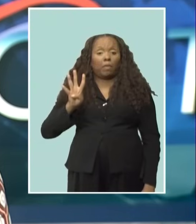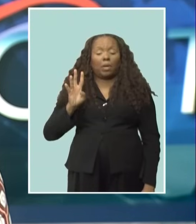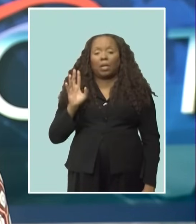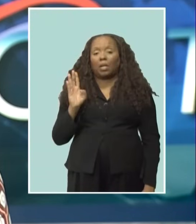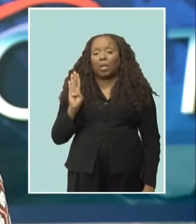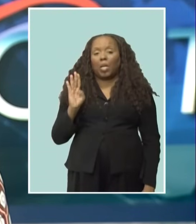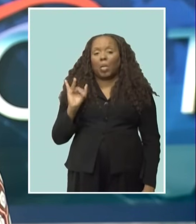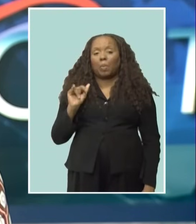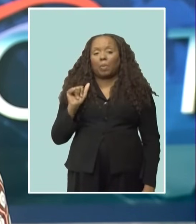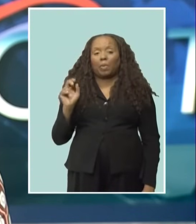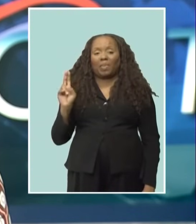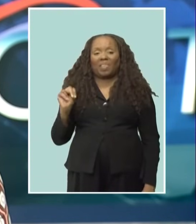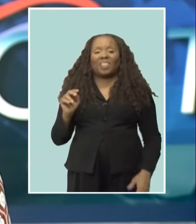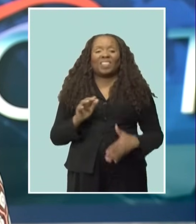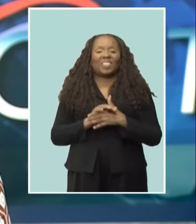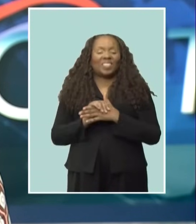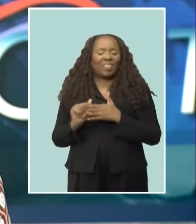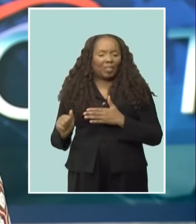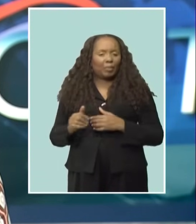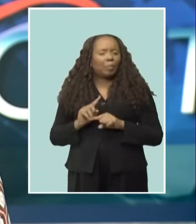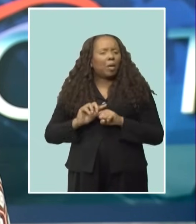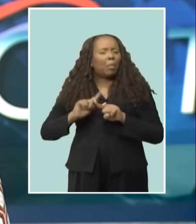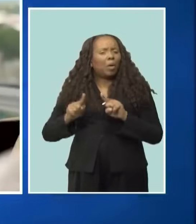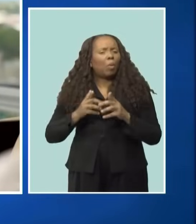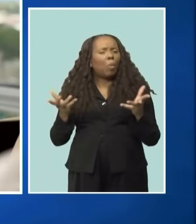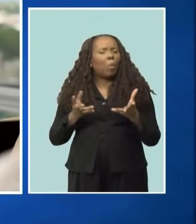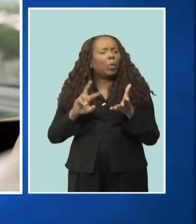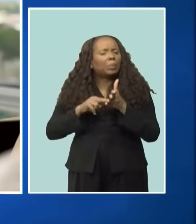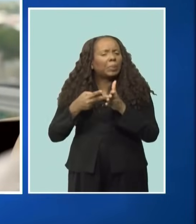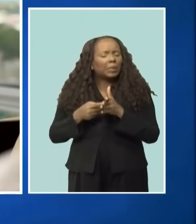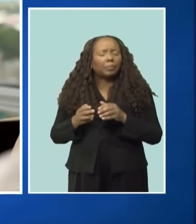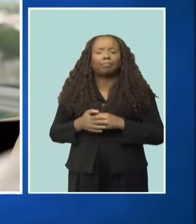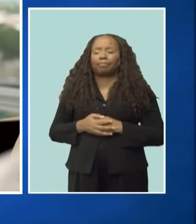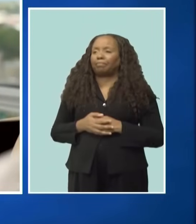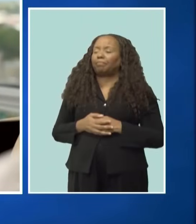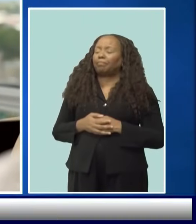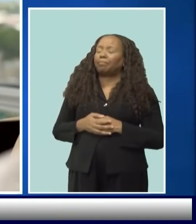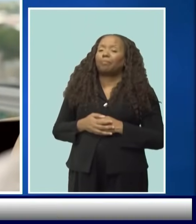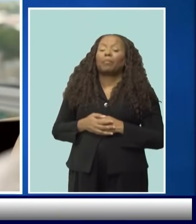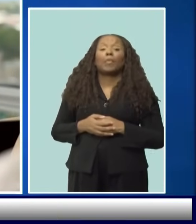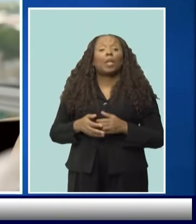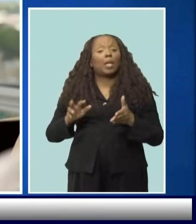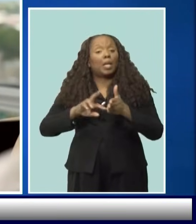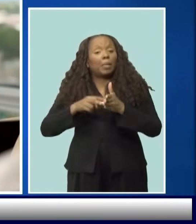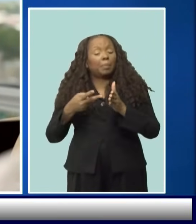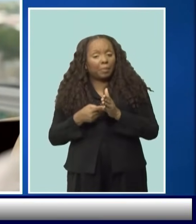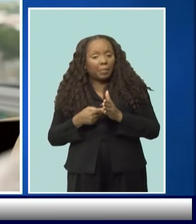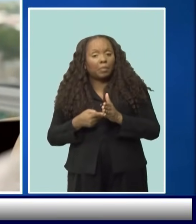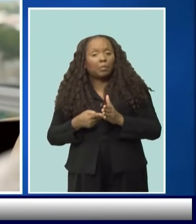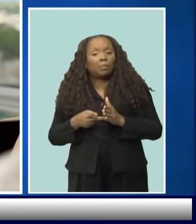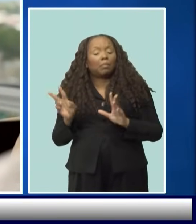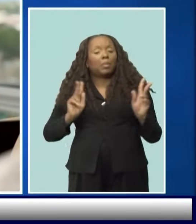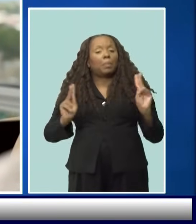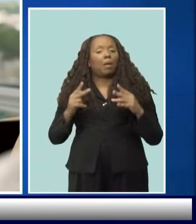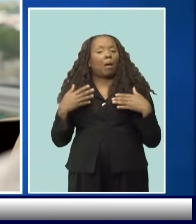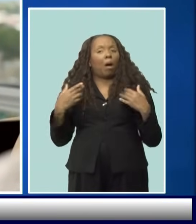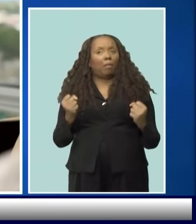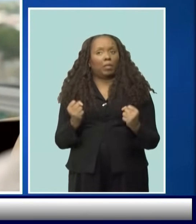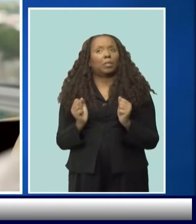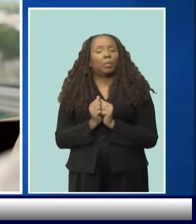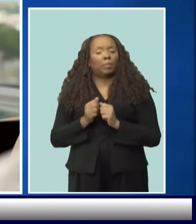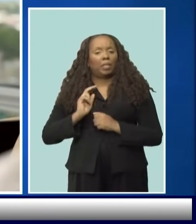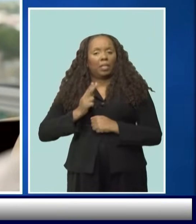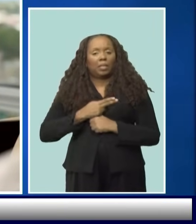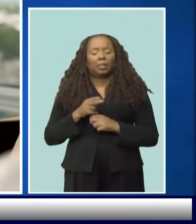sends one message to investors. It sends a very clear signal of confidence in the Barbados economic